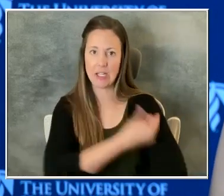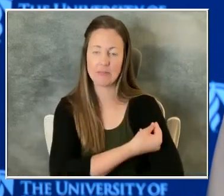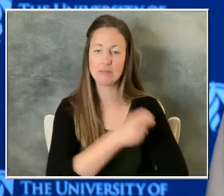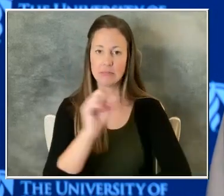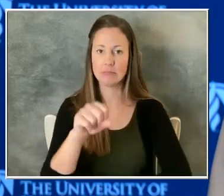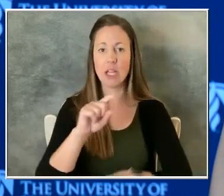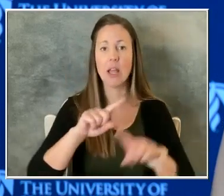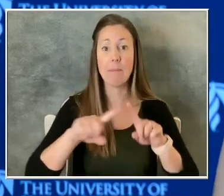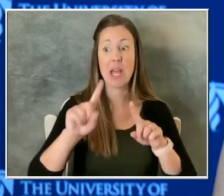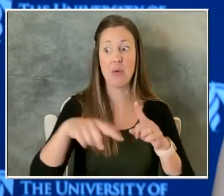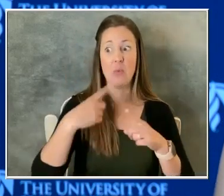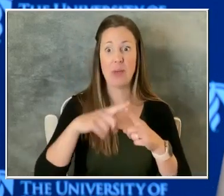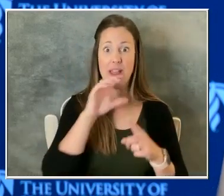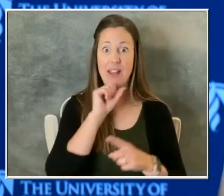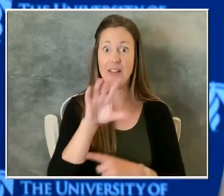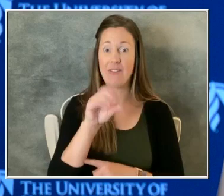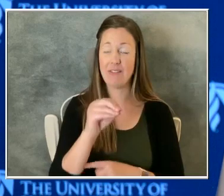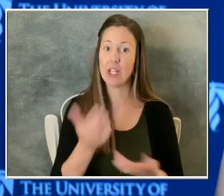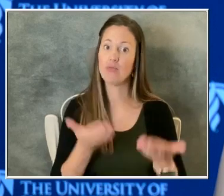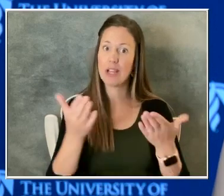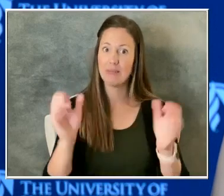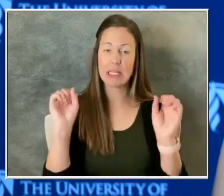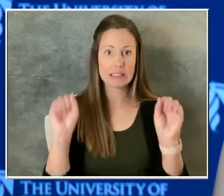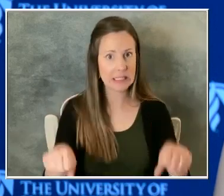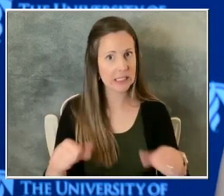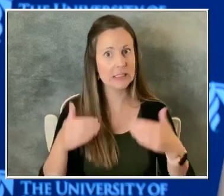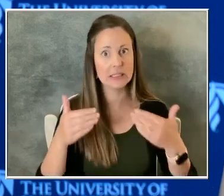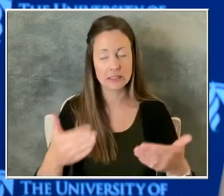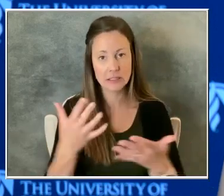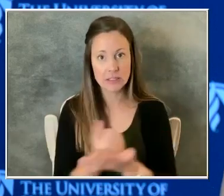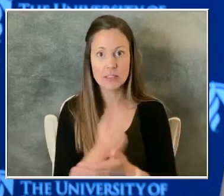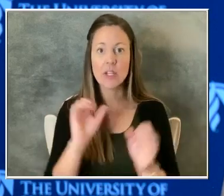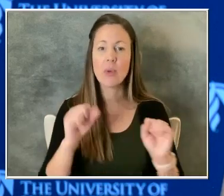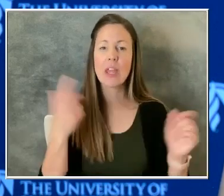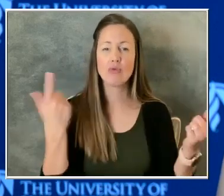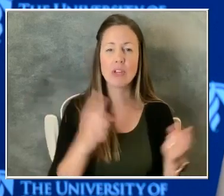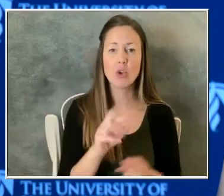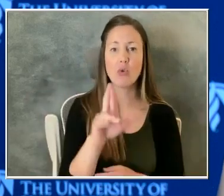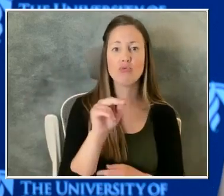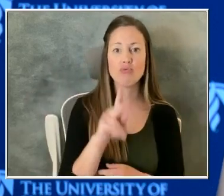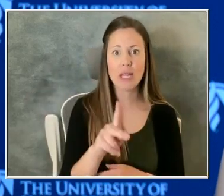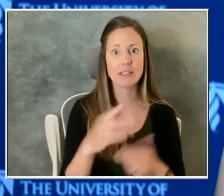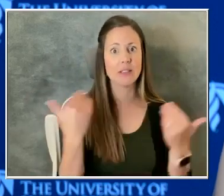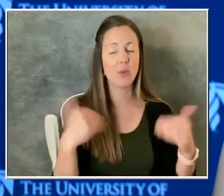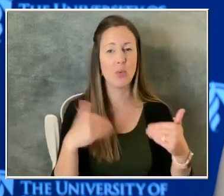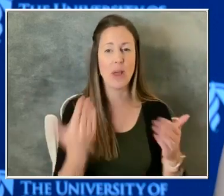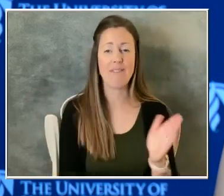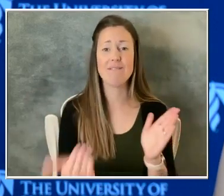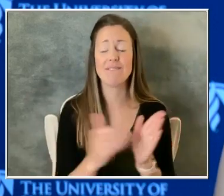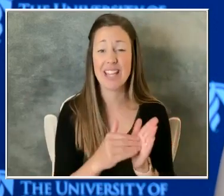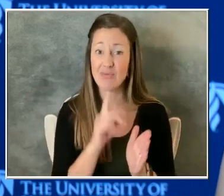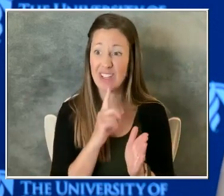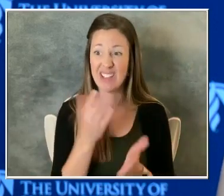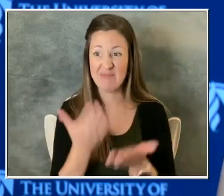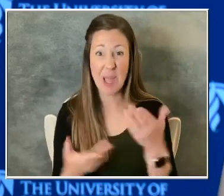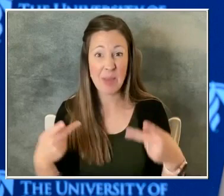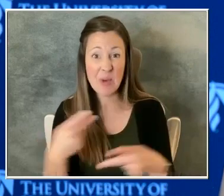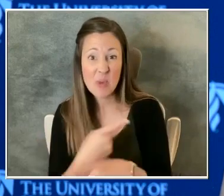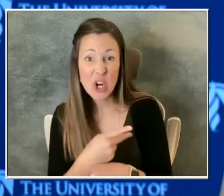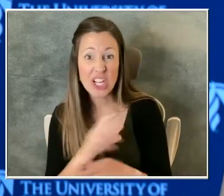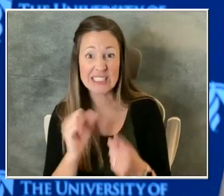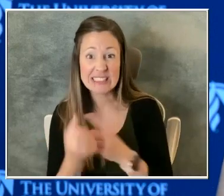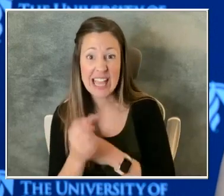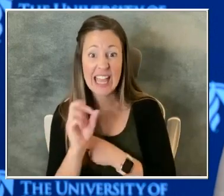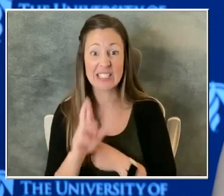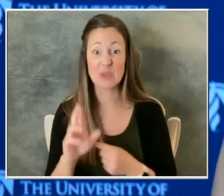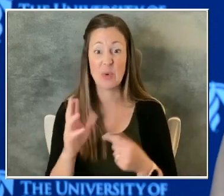so you can reduce your risk greatly of getting it again, especially a worst case or something like a case on your face,